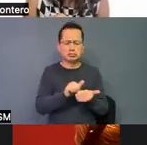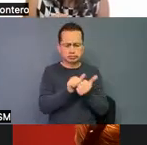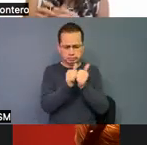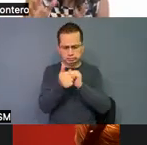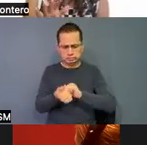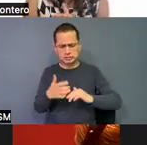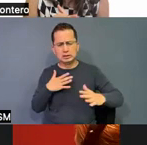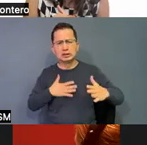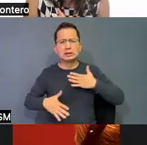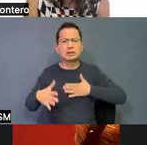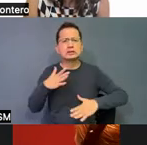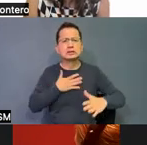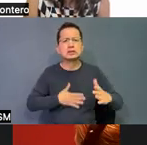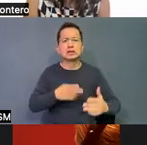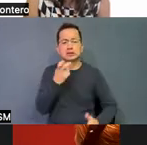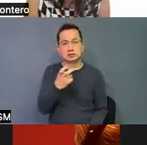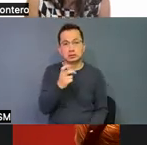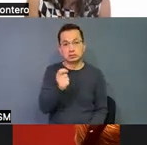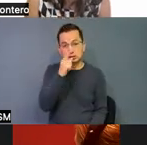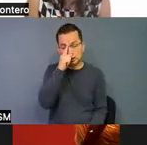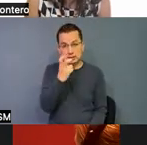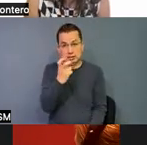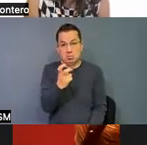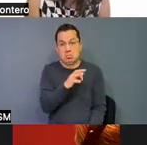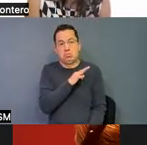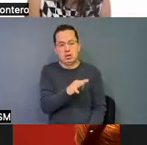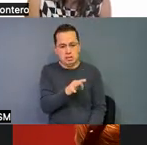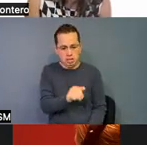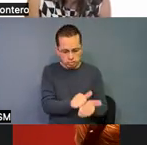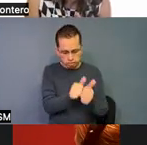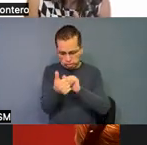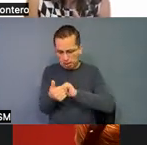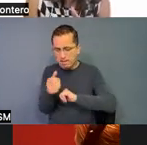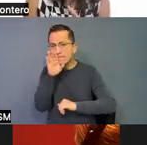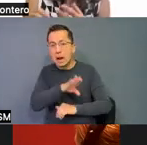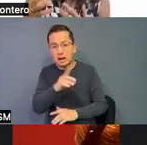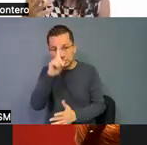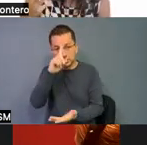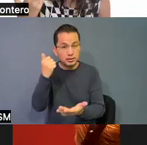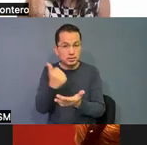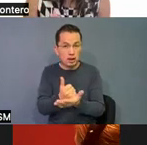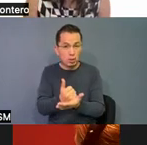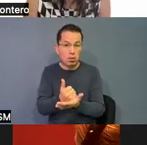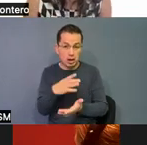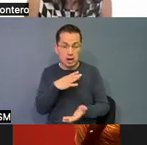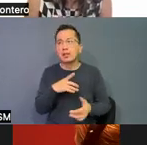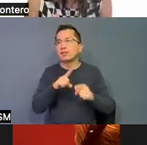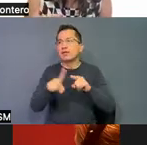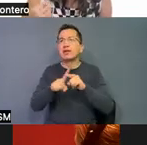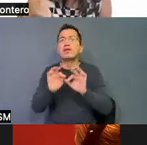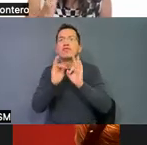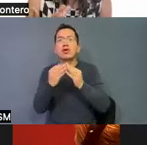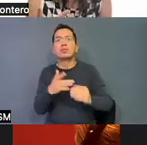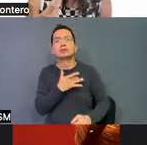be experienced through different symptoms, such as sadness, depression, or apathy. There might be irritability. You